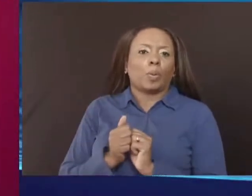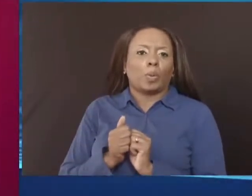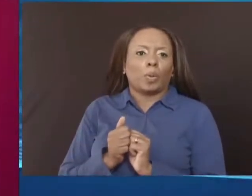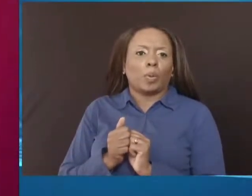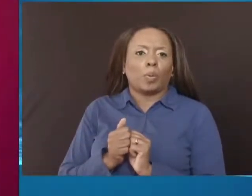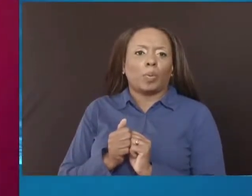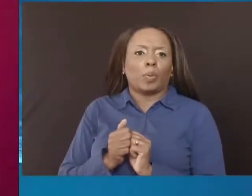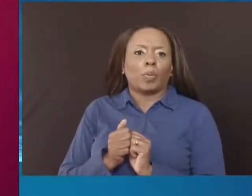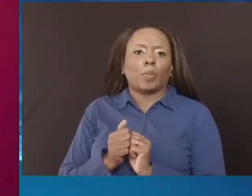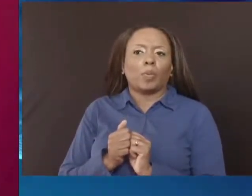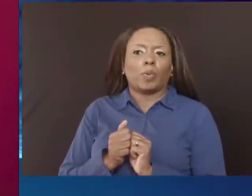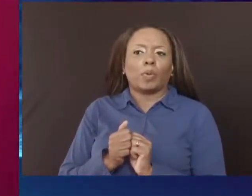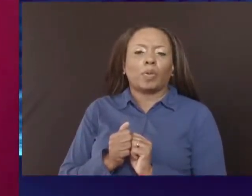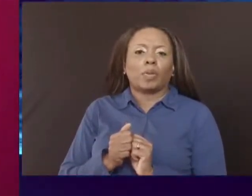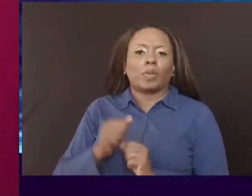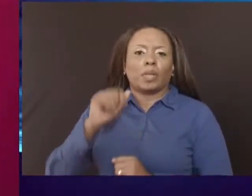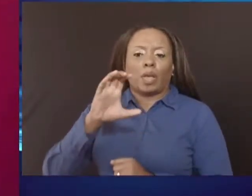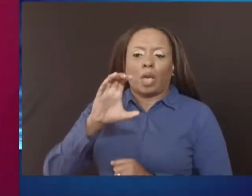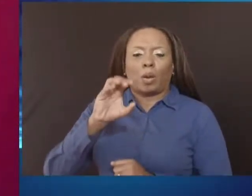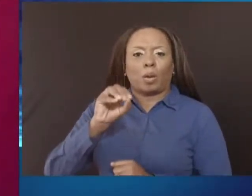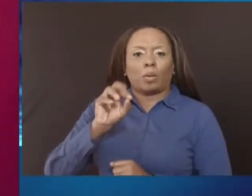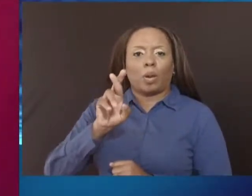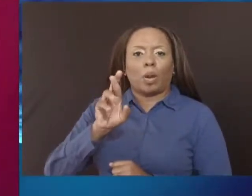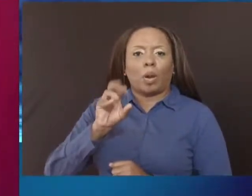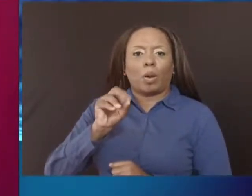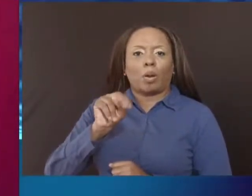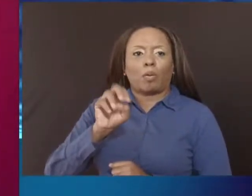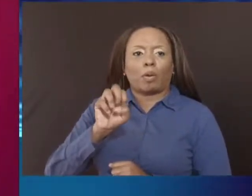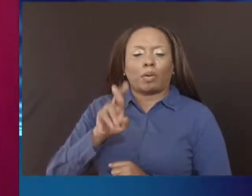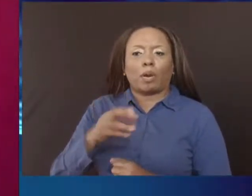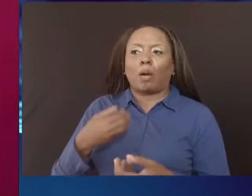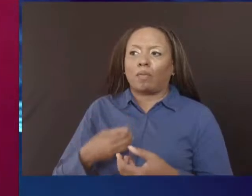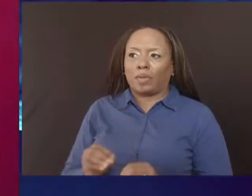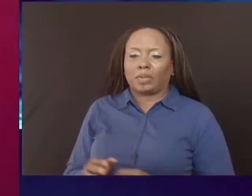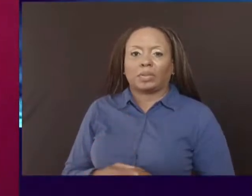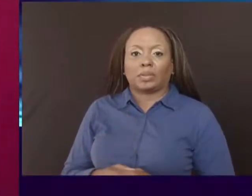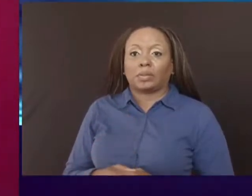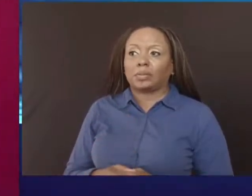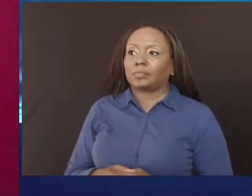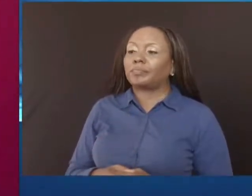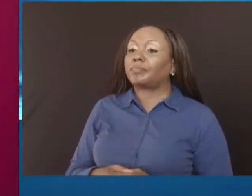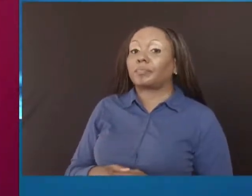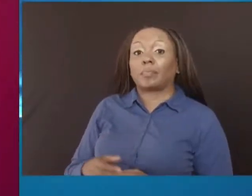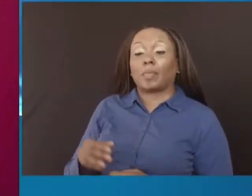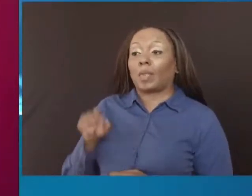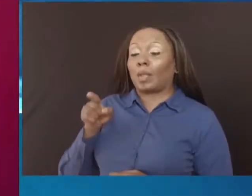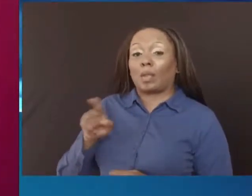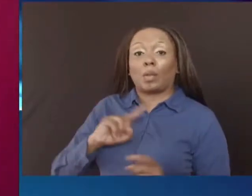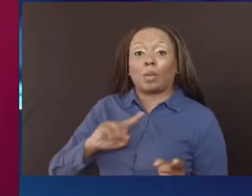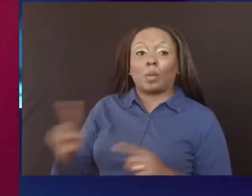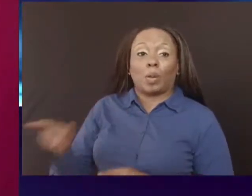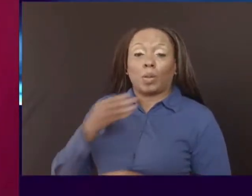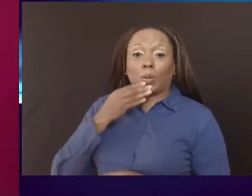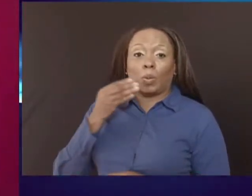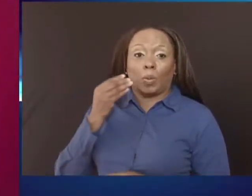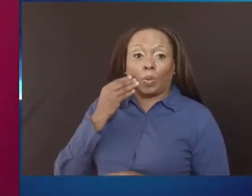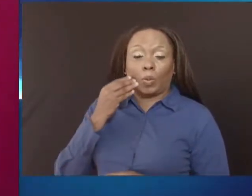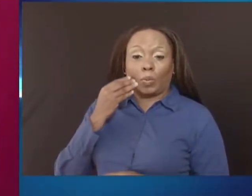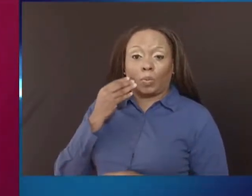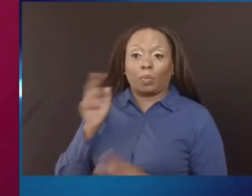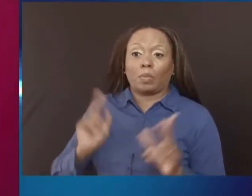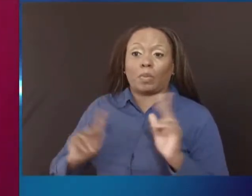where she, in a different capacity, goes to the homes of persons who have died, suspected cases of